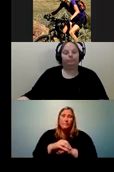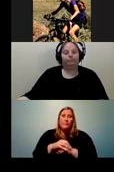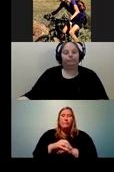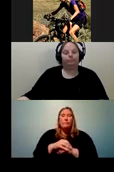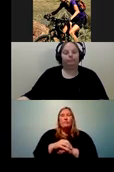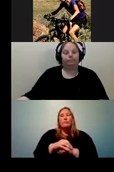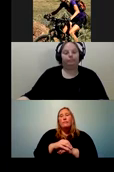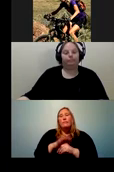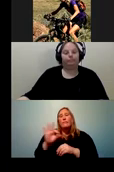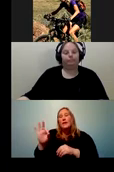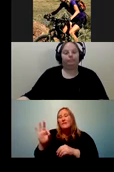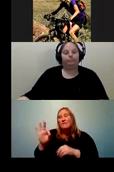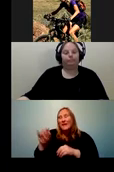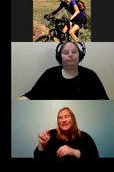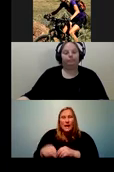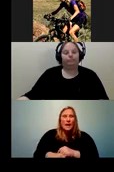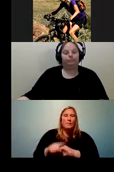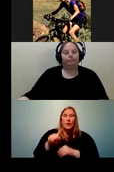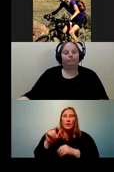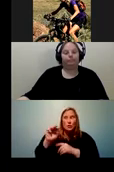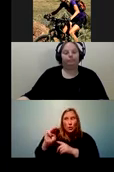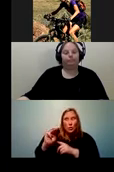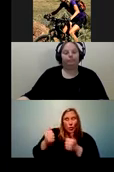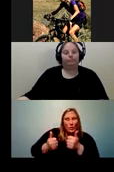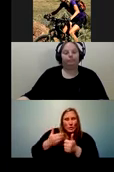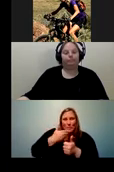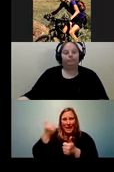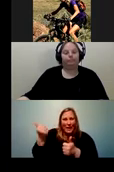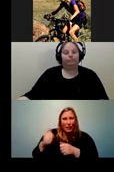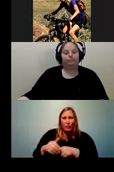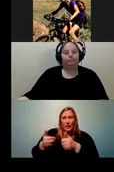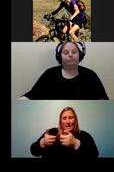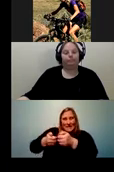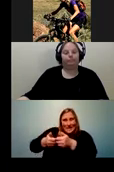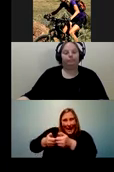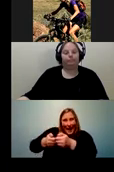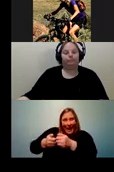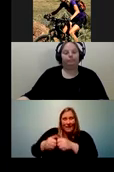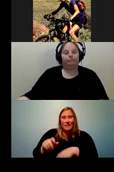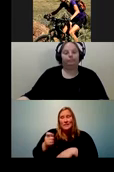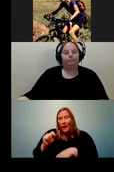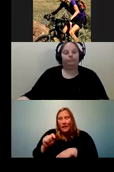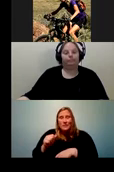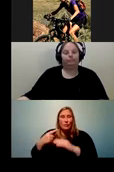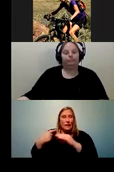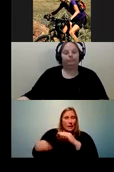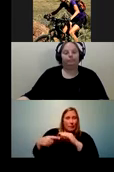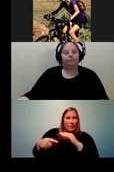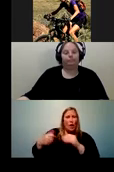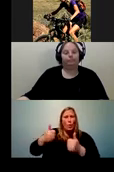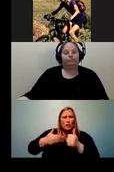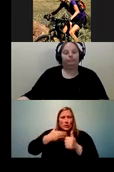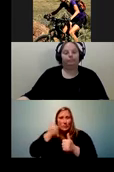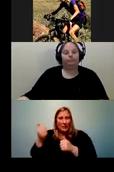FaceTime. Is it better to use Zoom? Is it better to text with individuals? Is it better to email? You know, the number